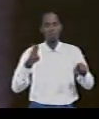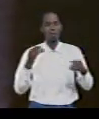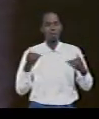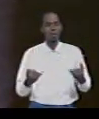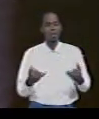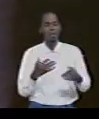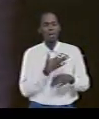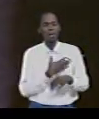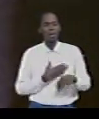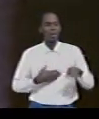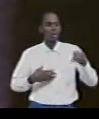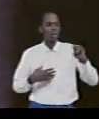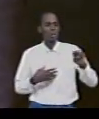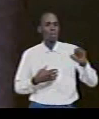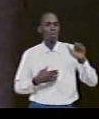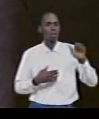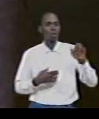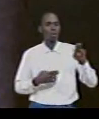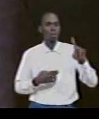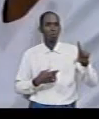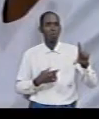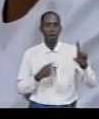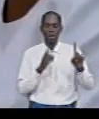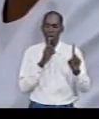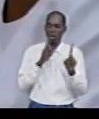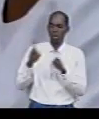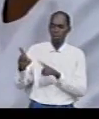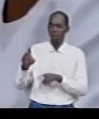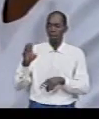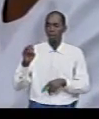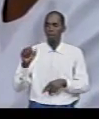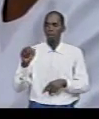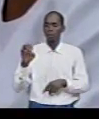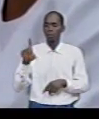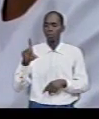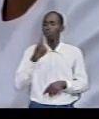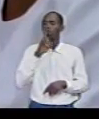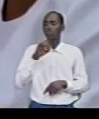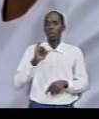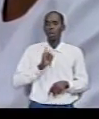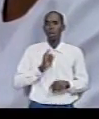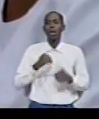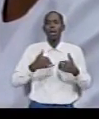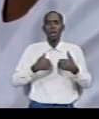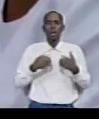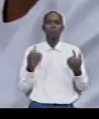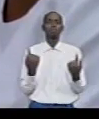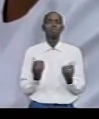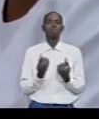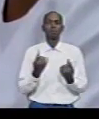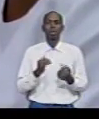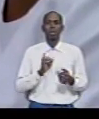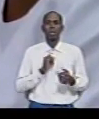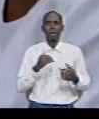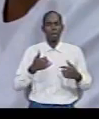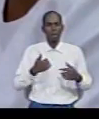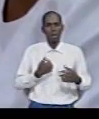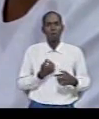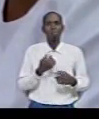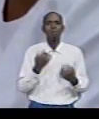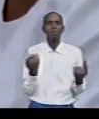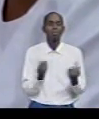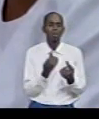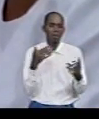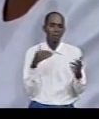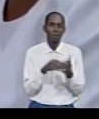Samuel, I have sinned, for I have transgressed the commandment of the